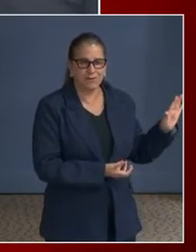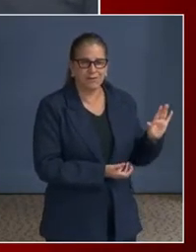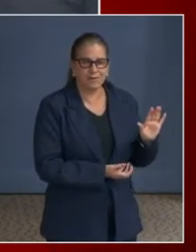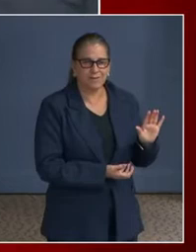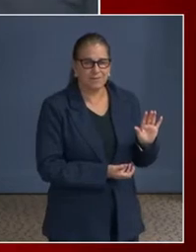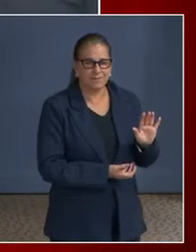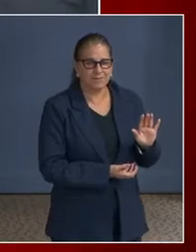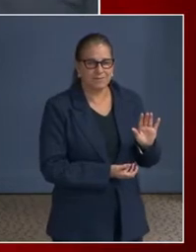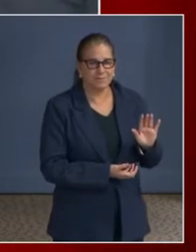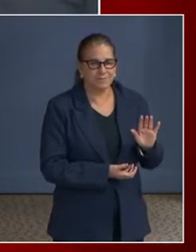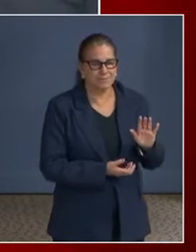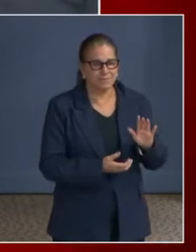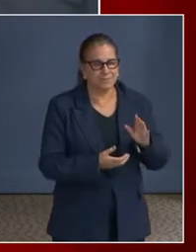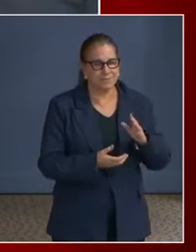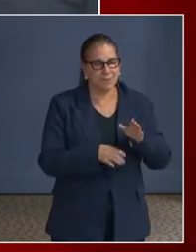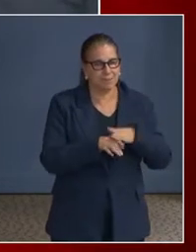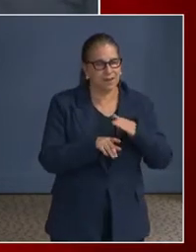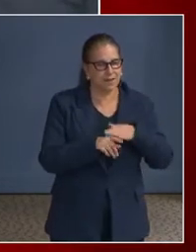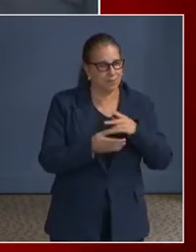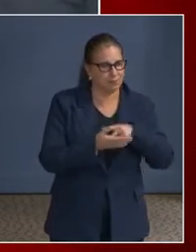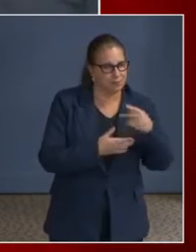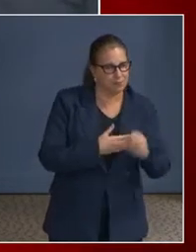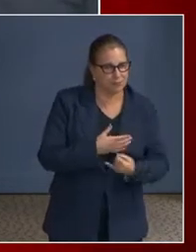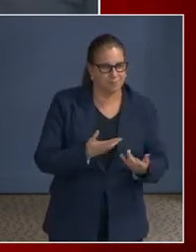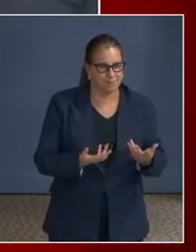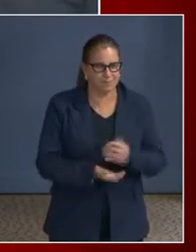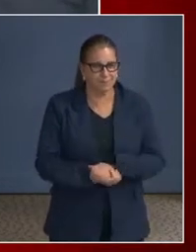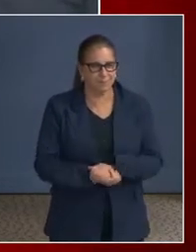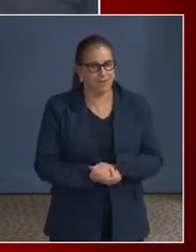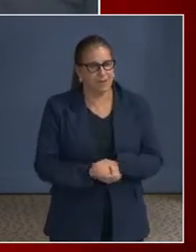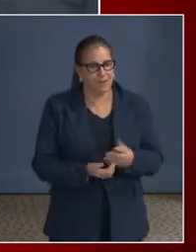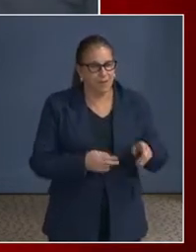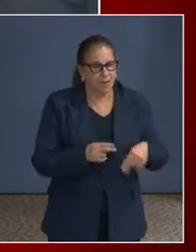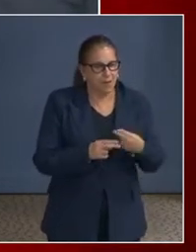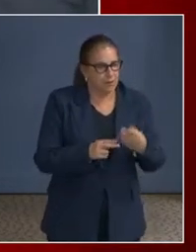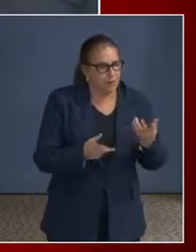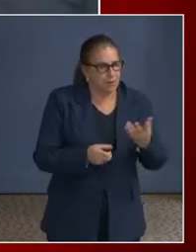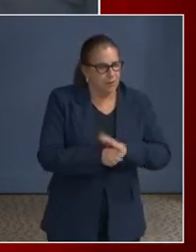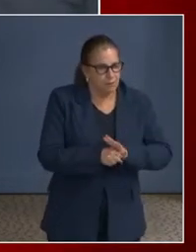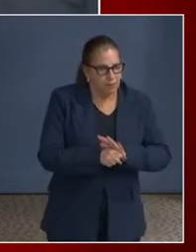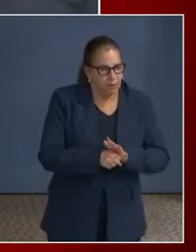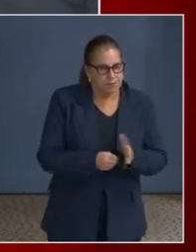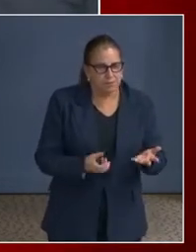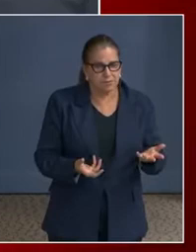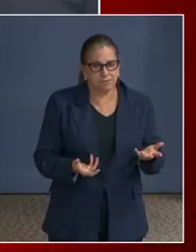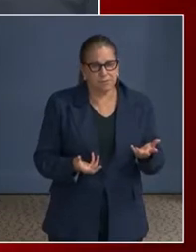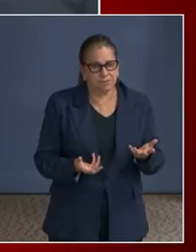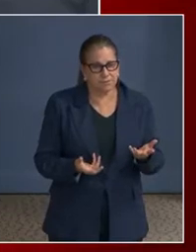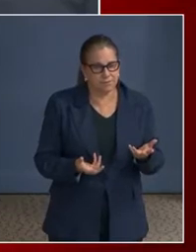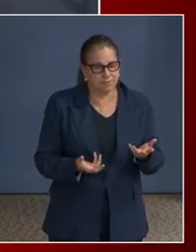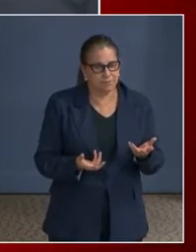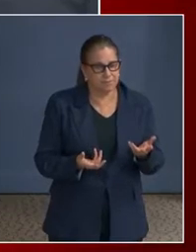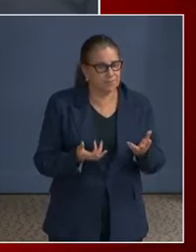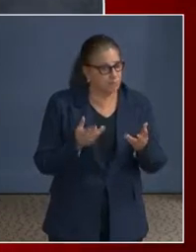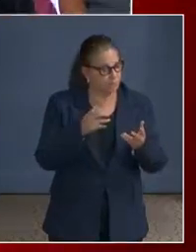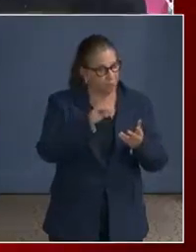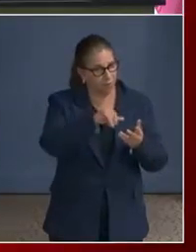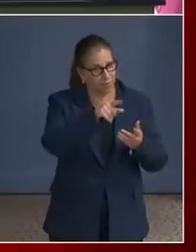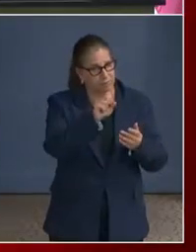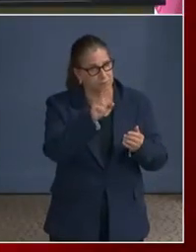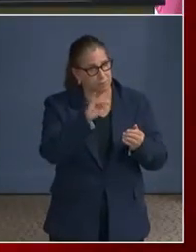in this virtual climate? I guess you're doing it virtually, and I'm kind of thinking back